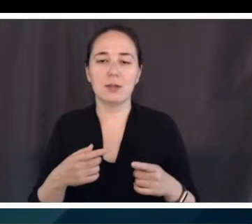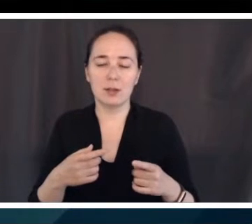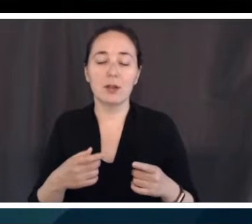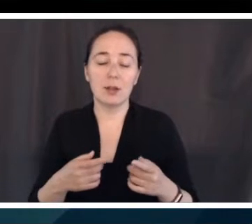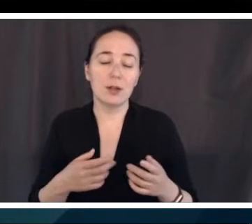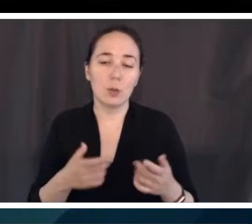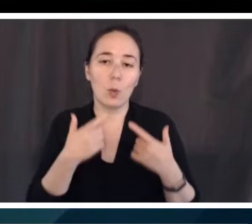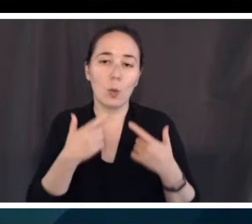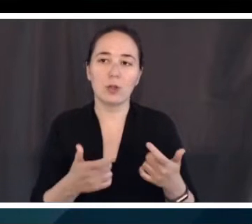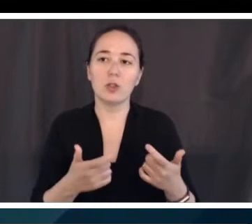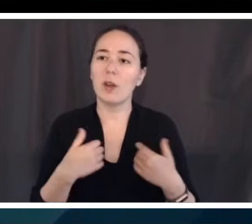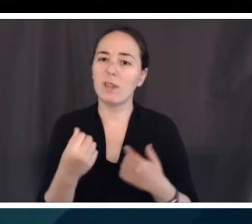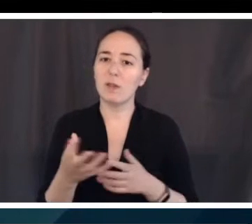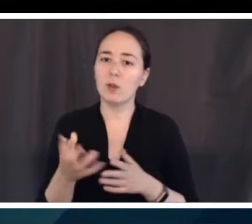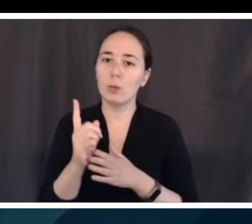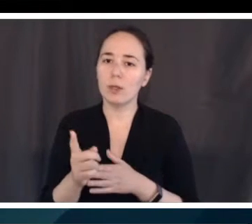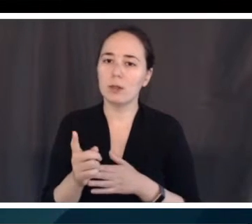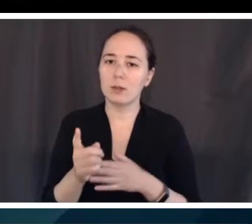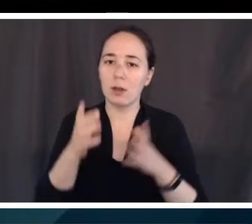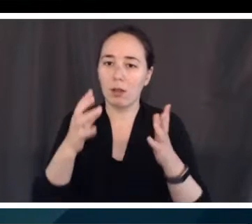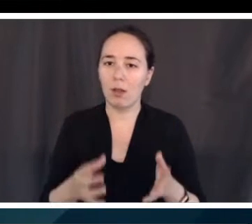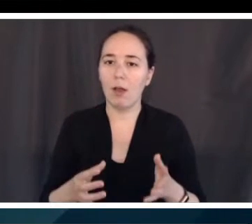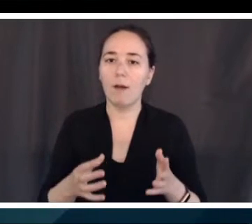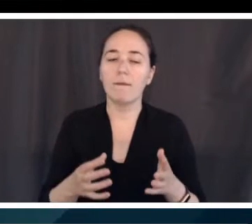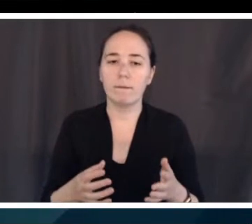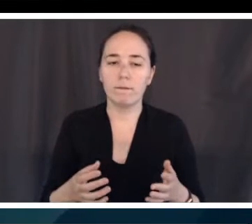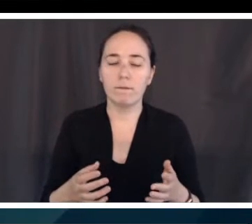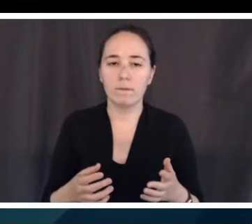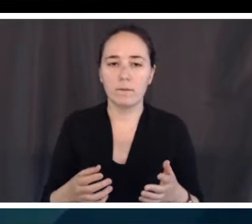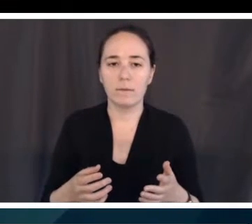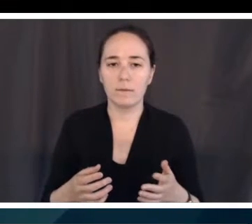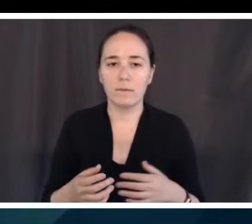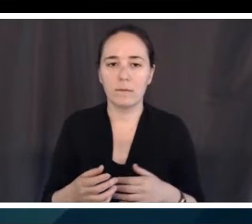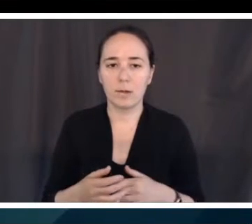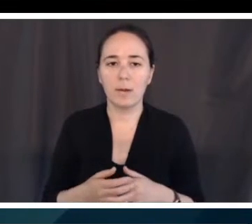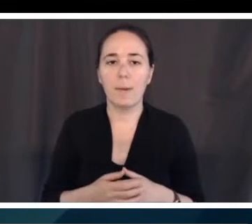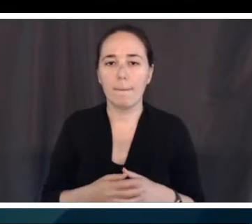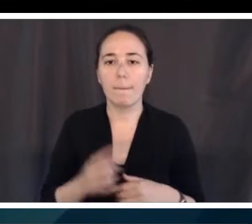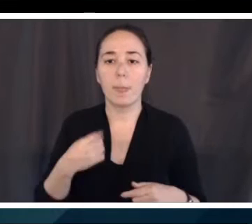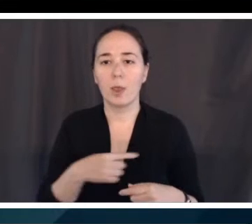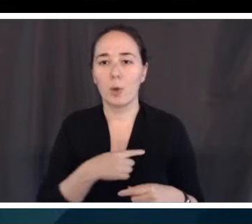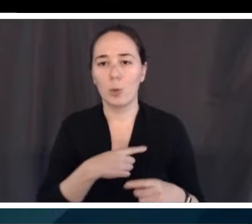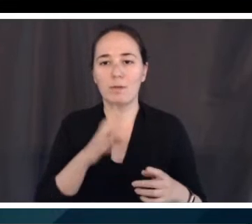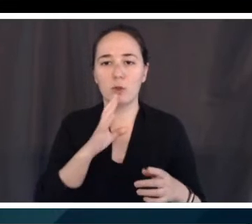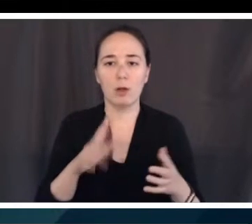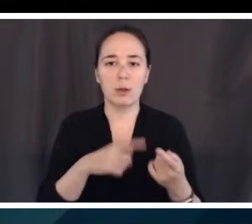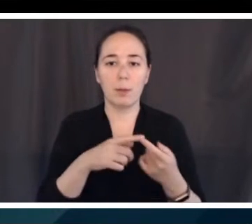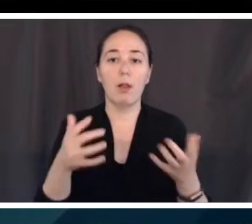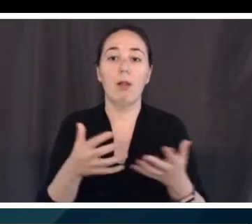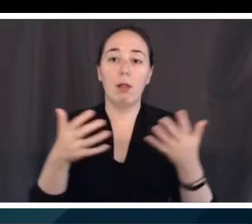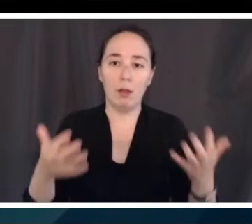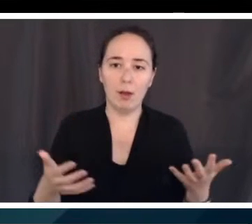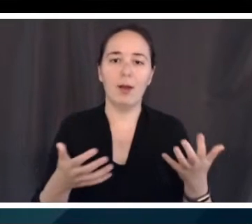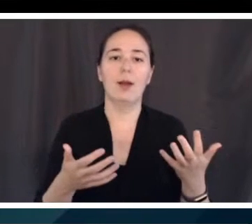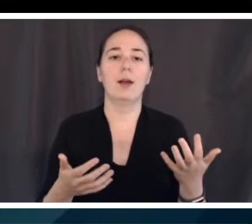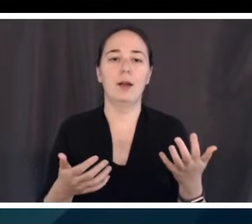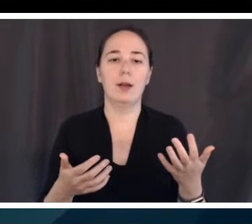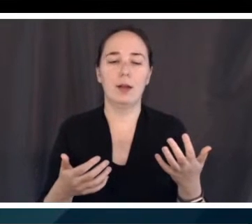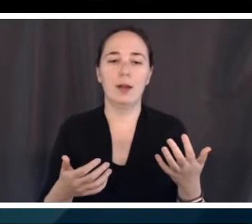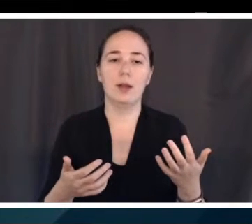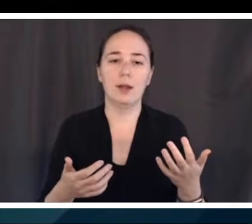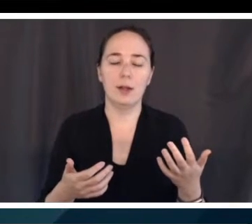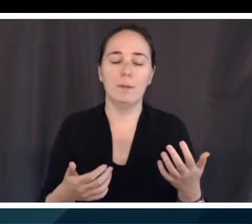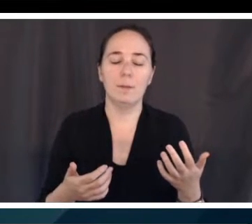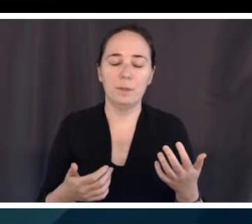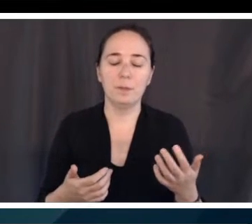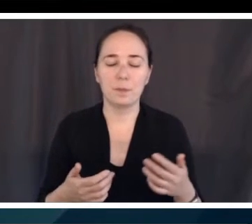couple minutes we have here, I'm just wondering, we've gotten a chance to talk through a lot of stuff, but certainly there's, I'm sure, an endless amount if we had more time. But